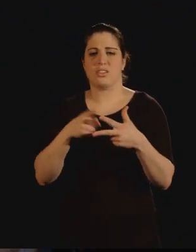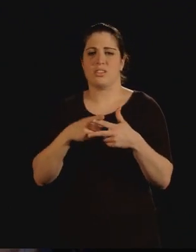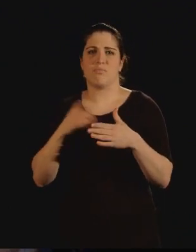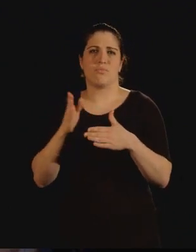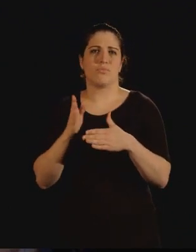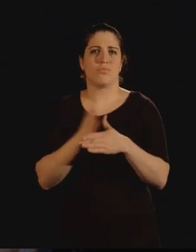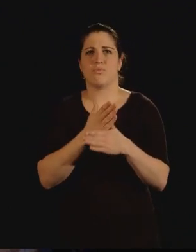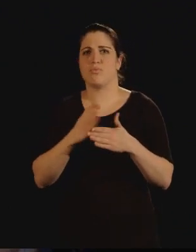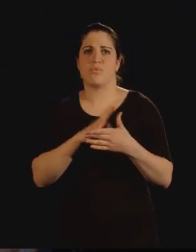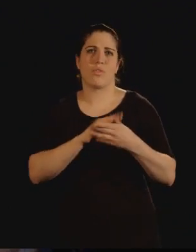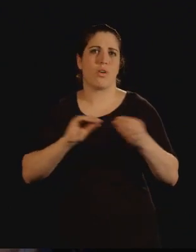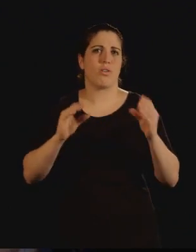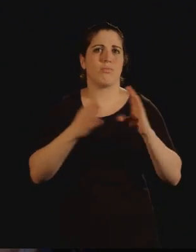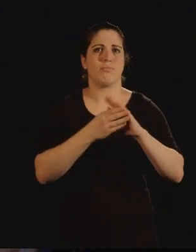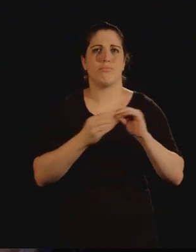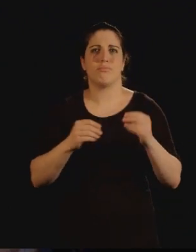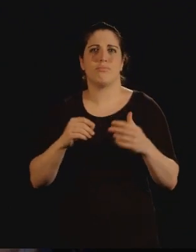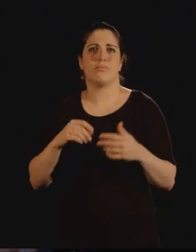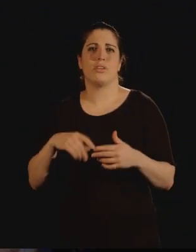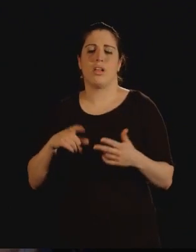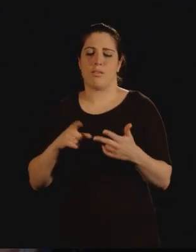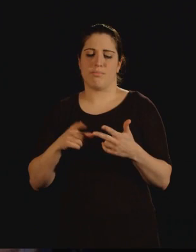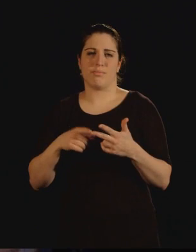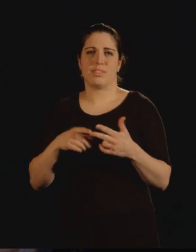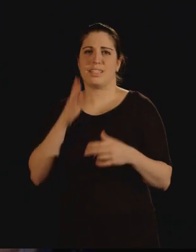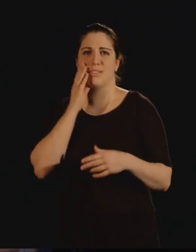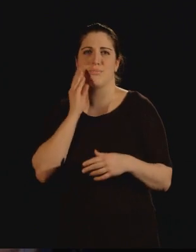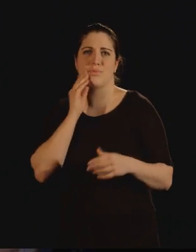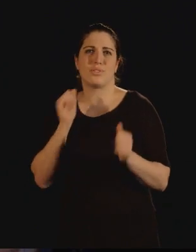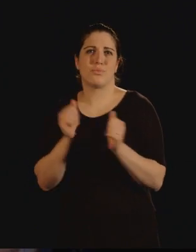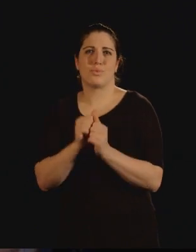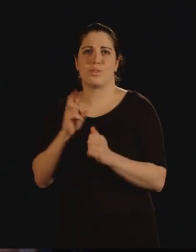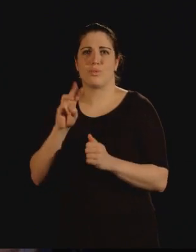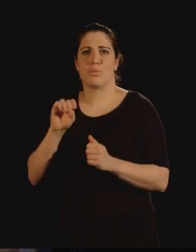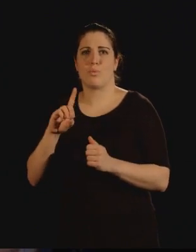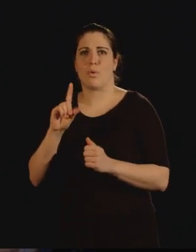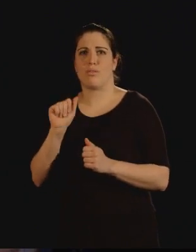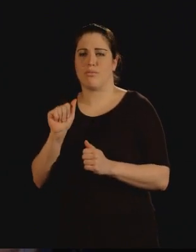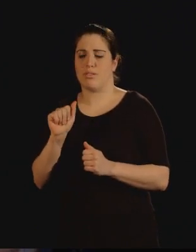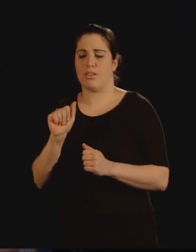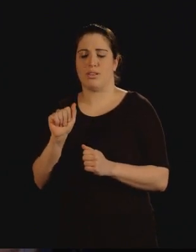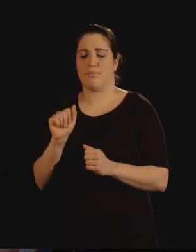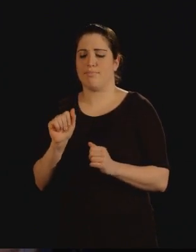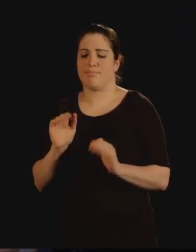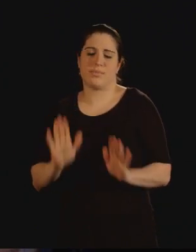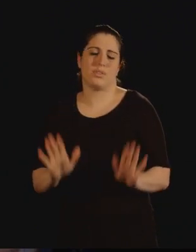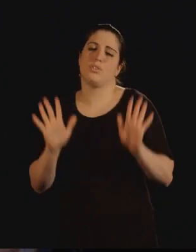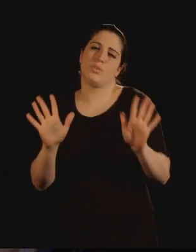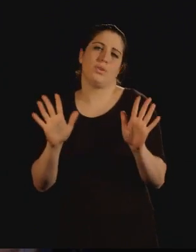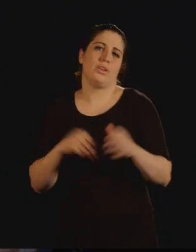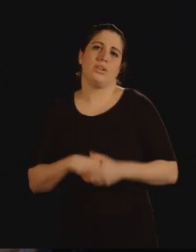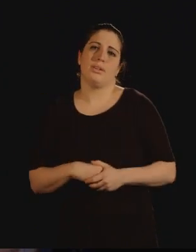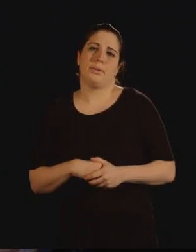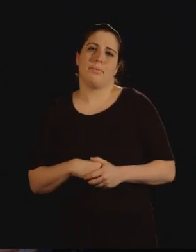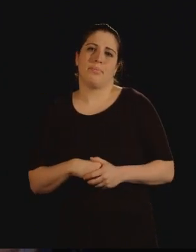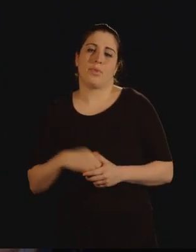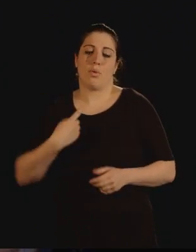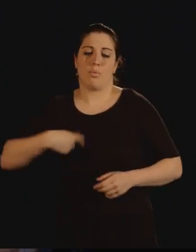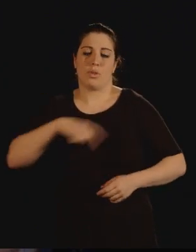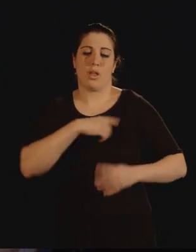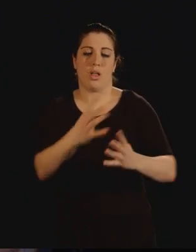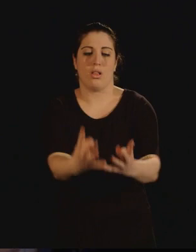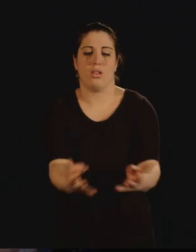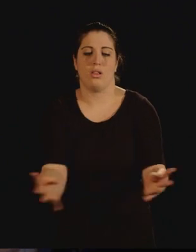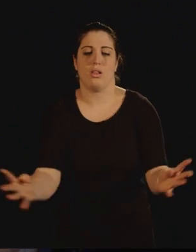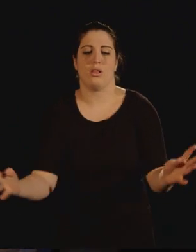stories, they spoke of her kindness, and they were just wonderful. You know, we held hands to form a